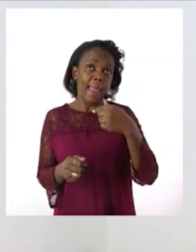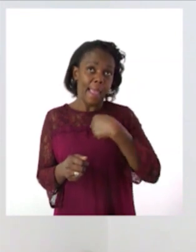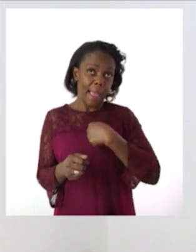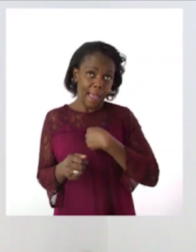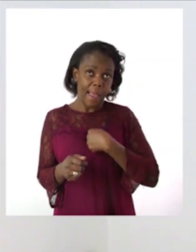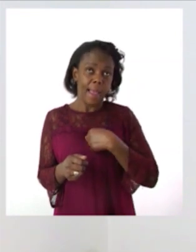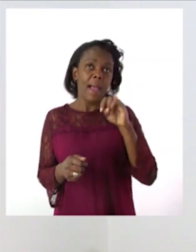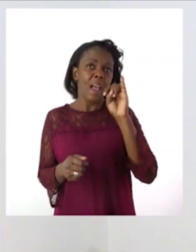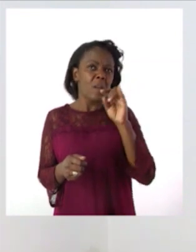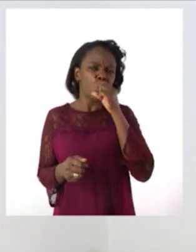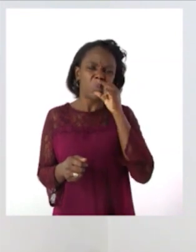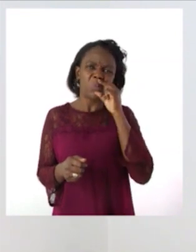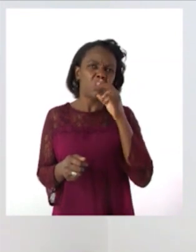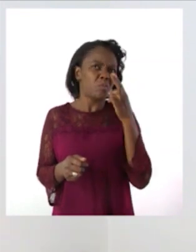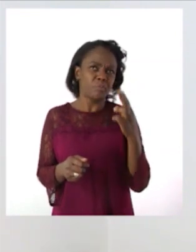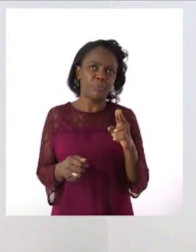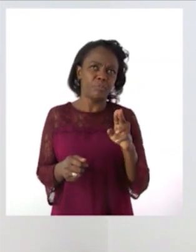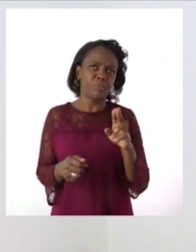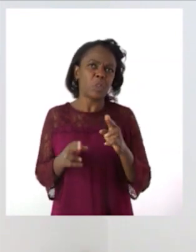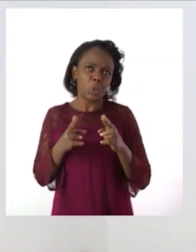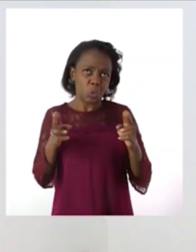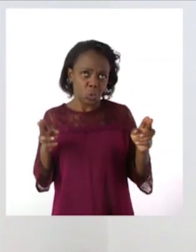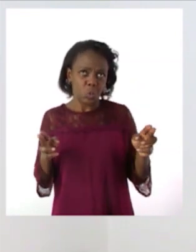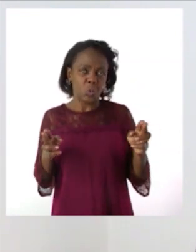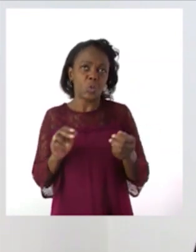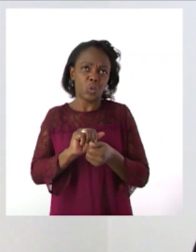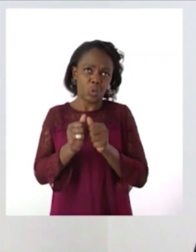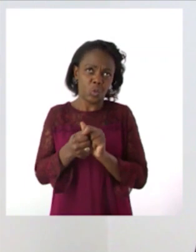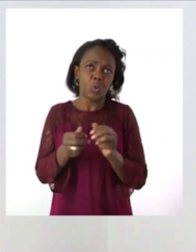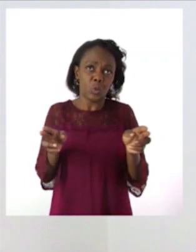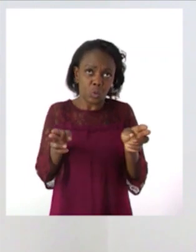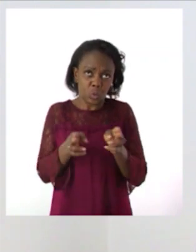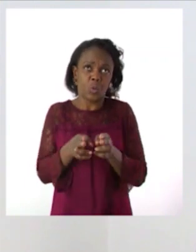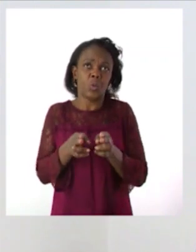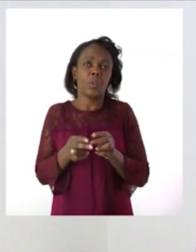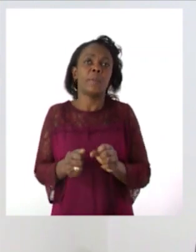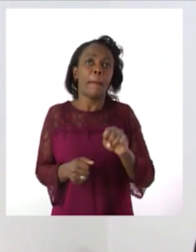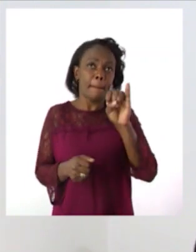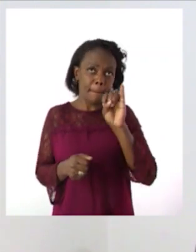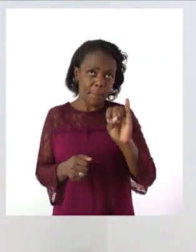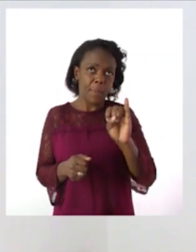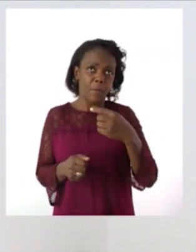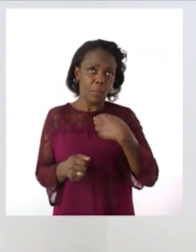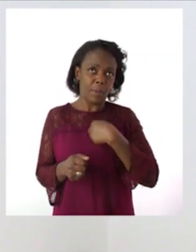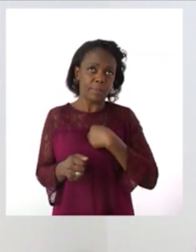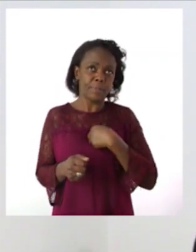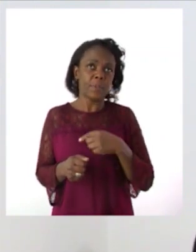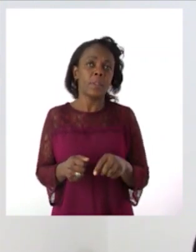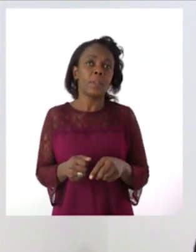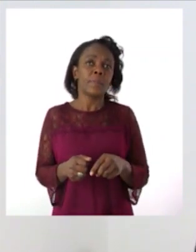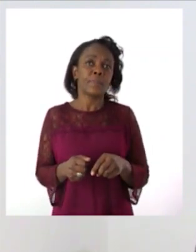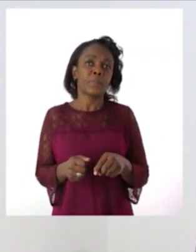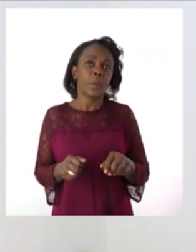use Mutabeti. So I is a pronoun. Now what about if I'm referring to a boy? If I don't want